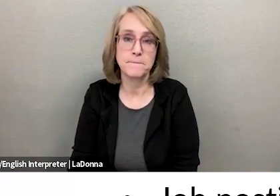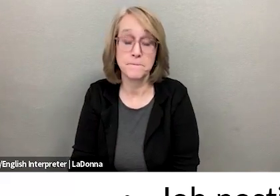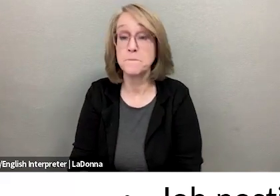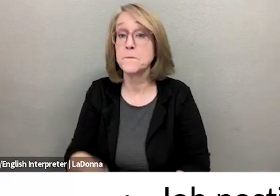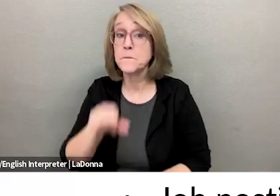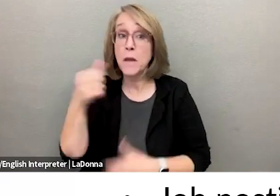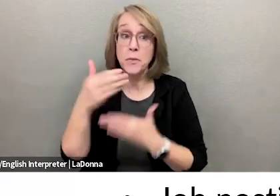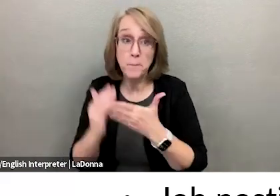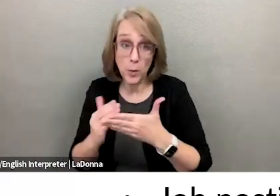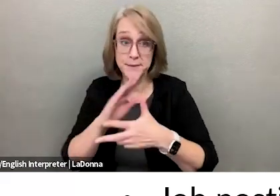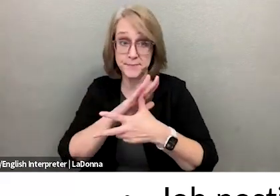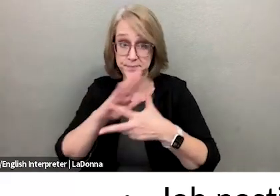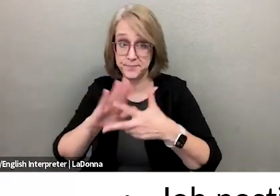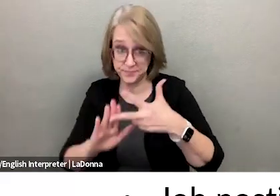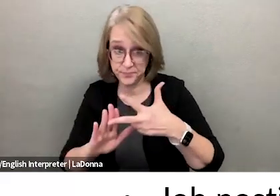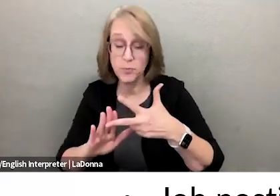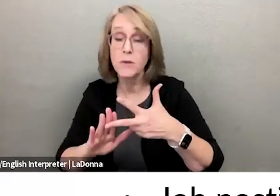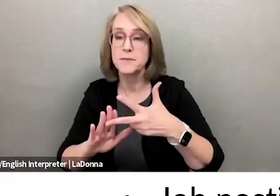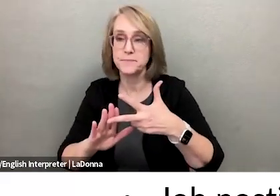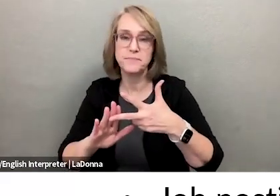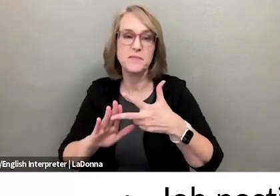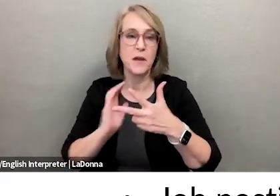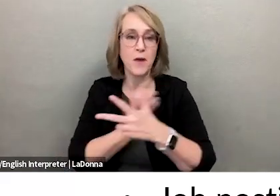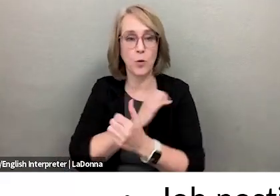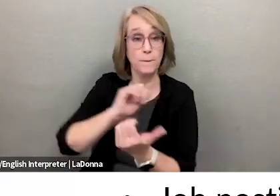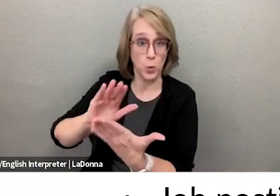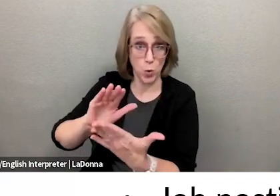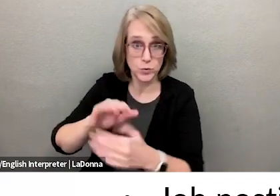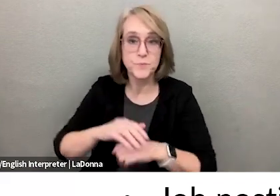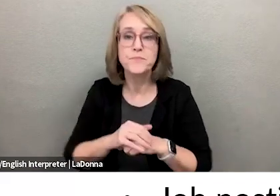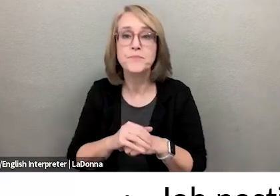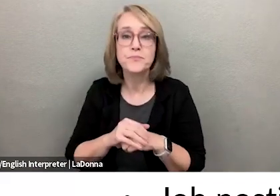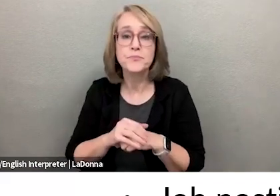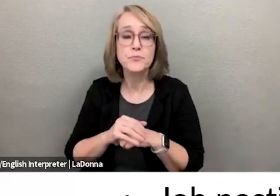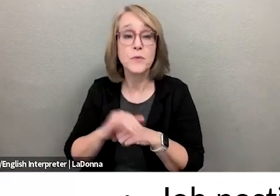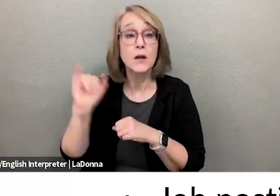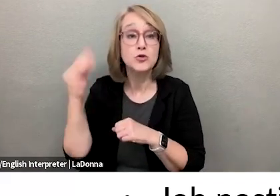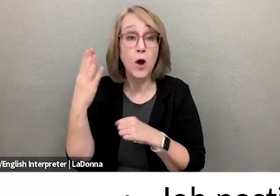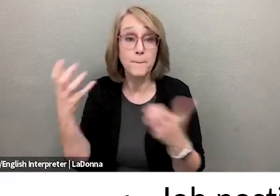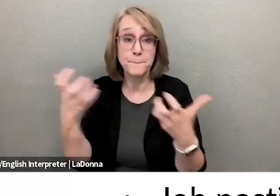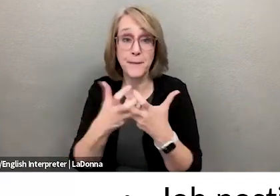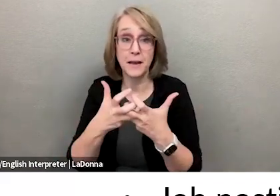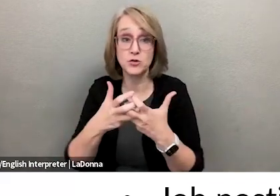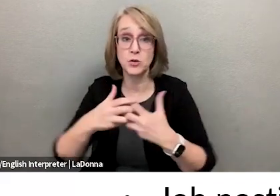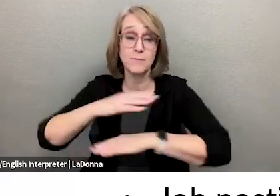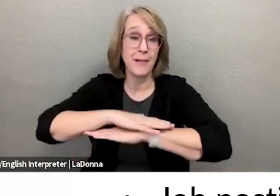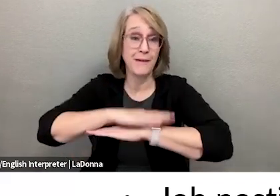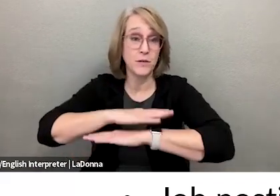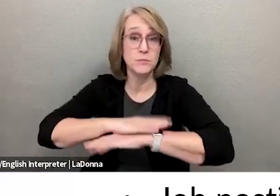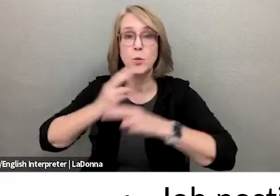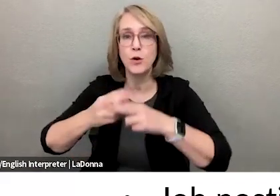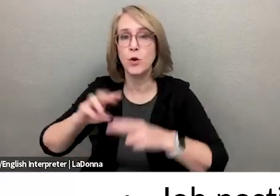Another component, again, of this multifaceted approach is our job matching platform called WISC